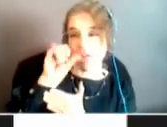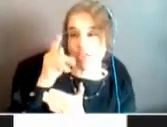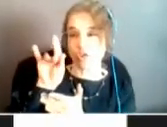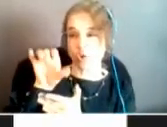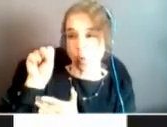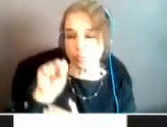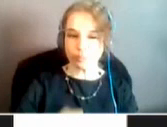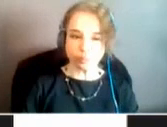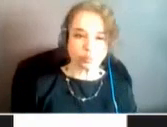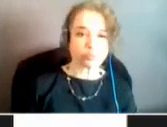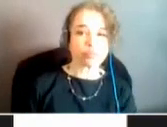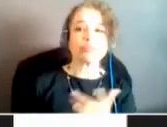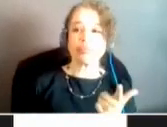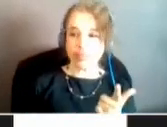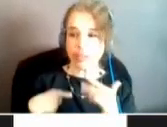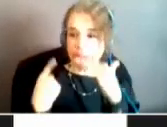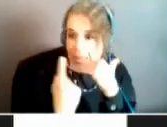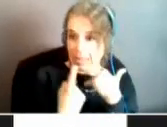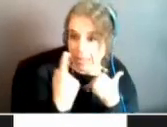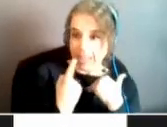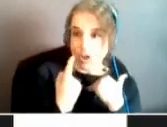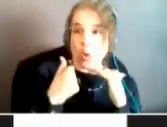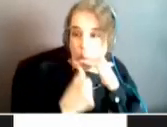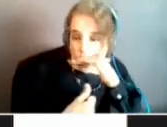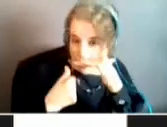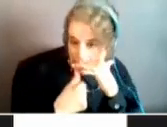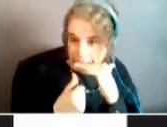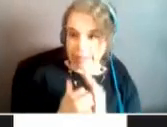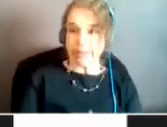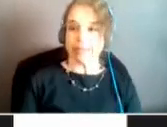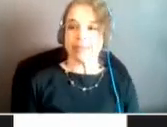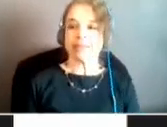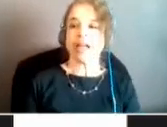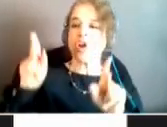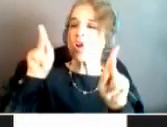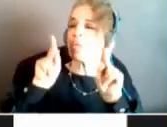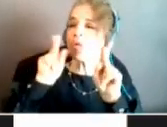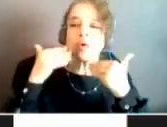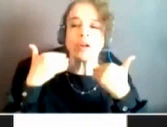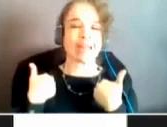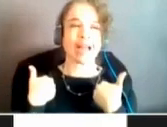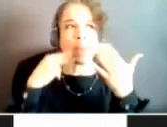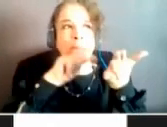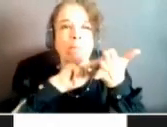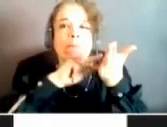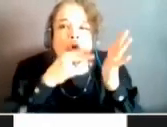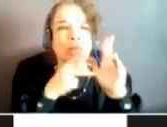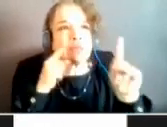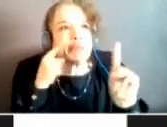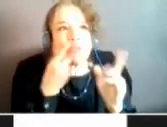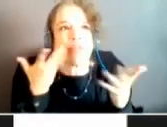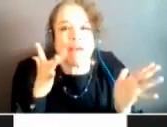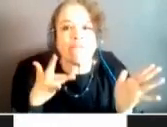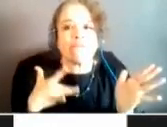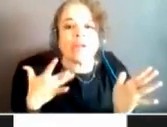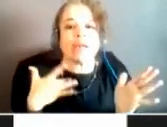You know, I already mentioned isolation, loneliness, or people that don't have a purpose, don't feel